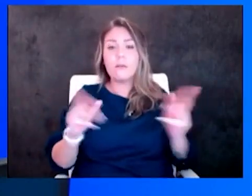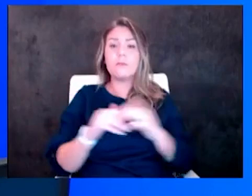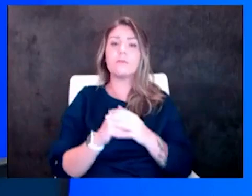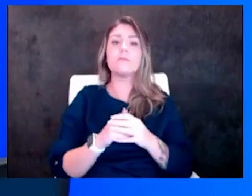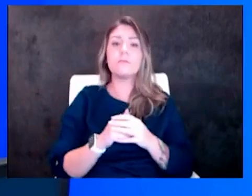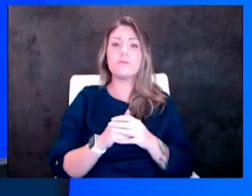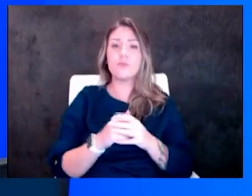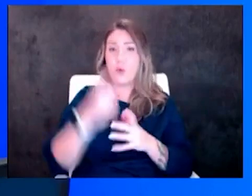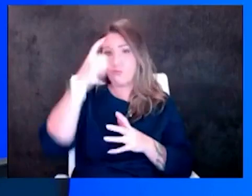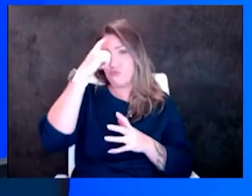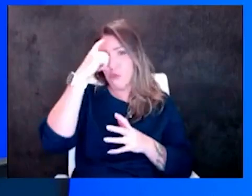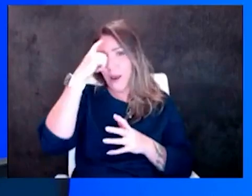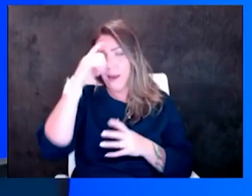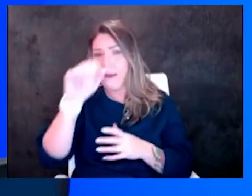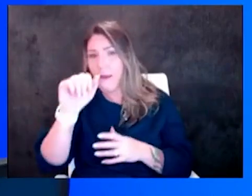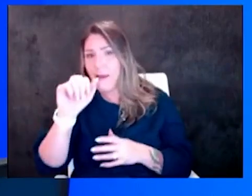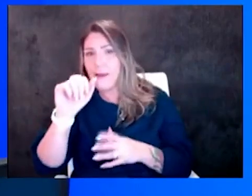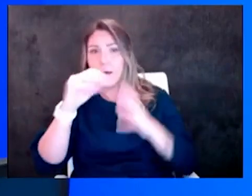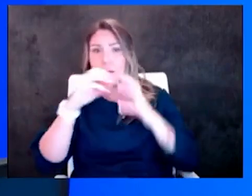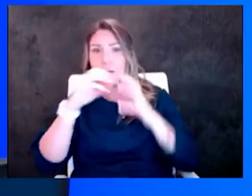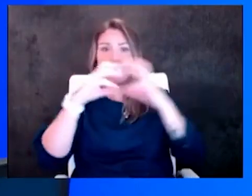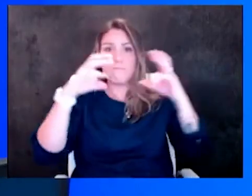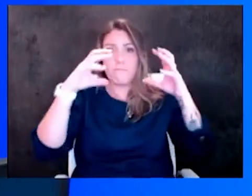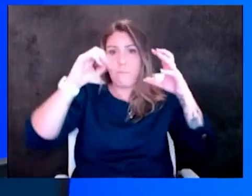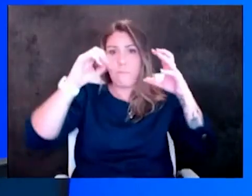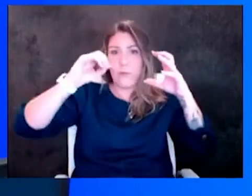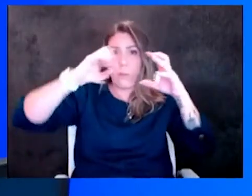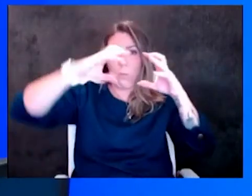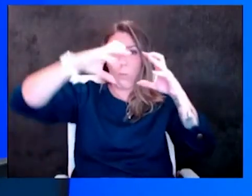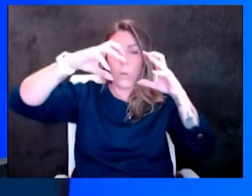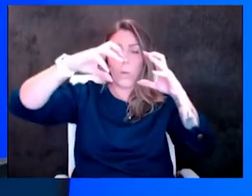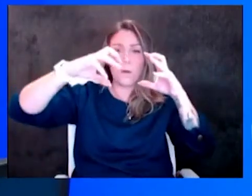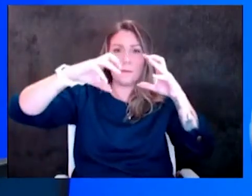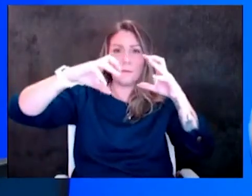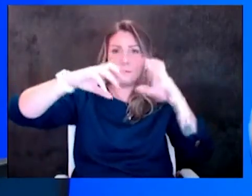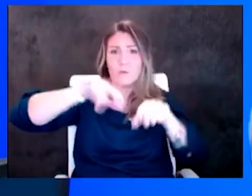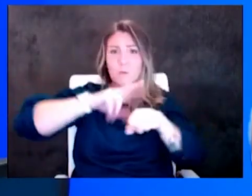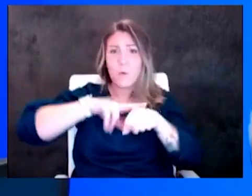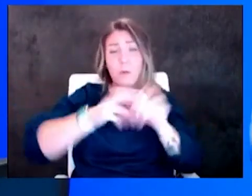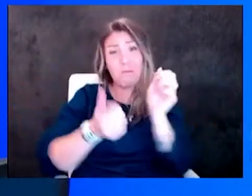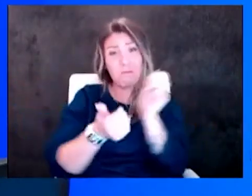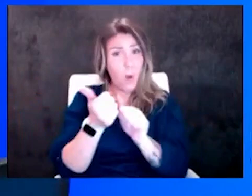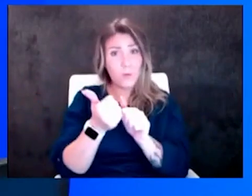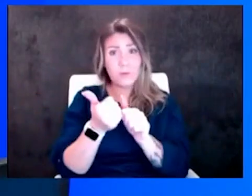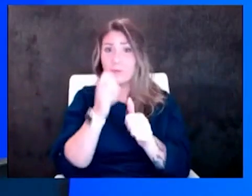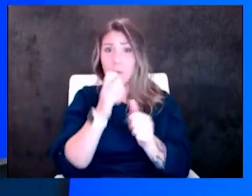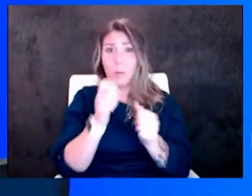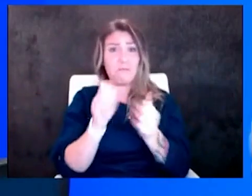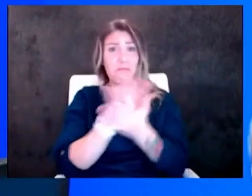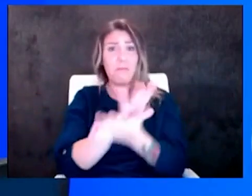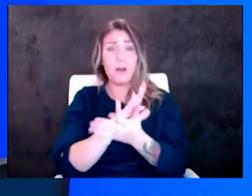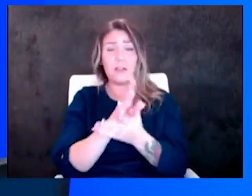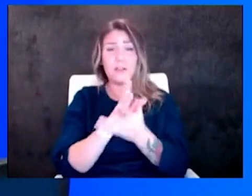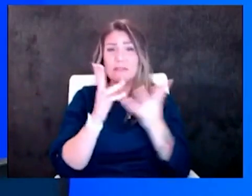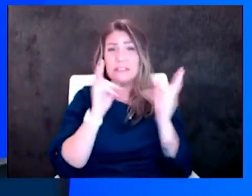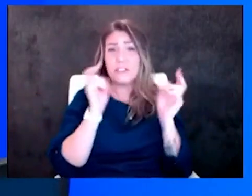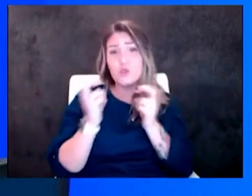thing, and the vast majority of them do not cause trouble and do not need treatment. They need